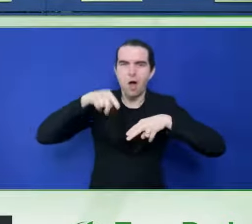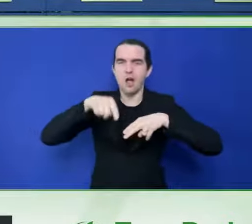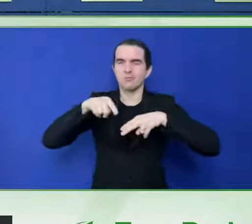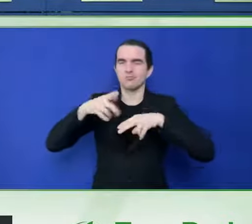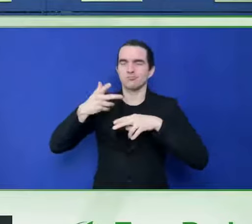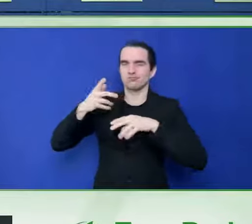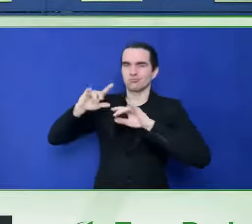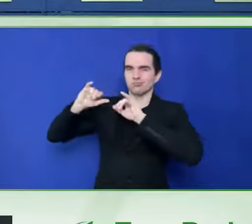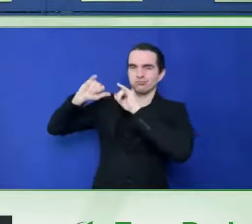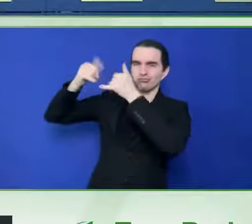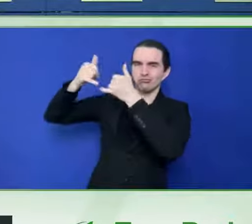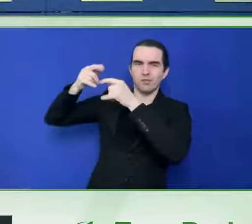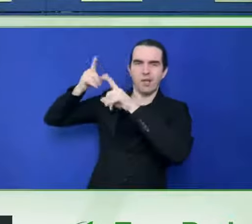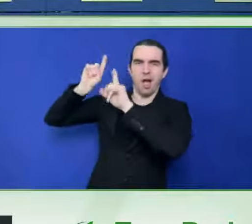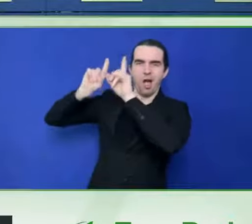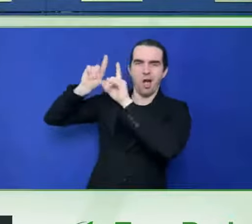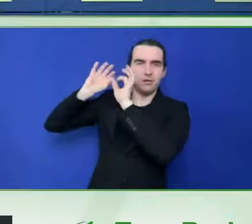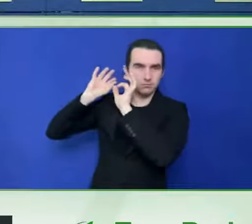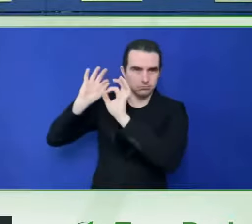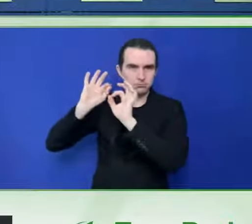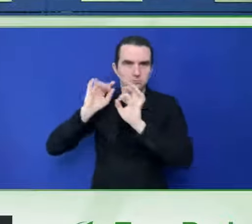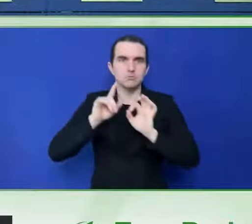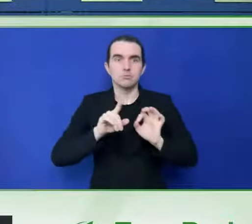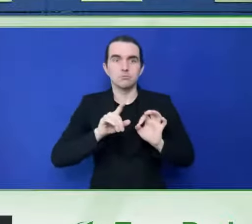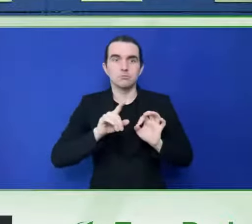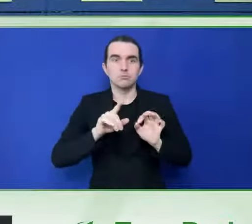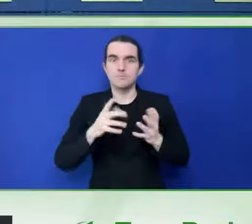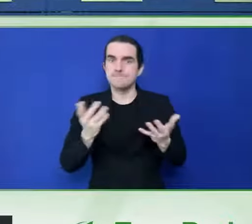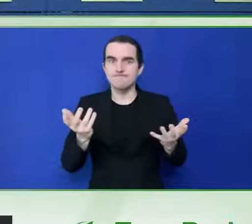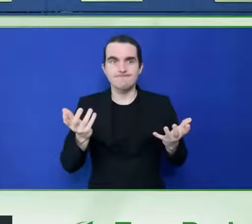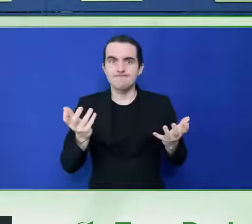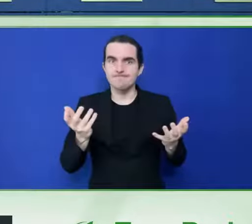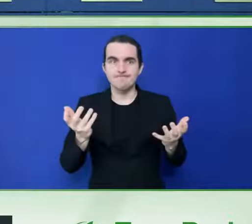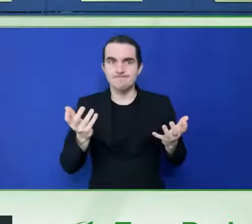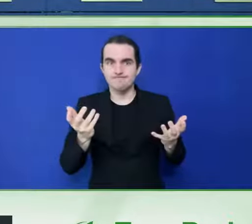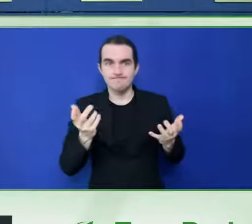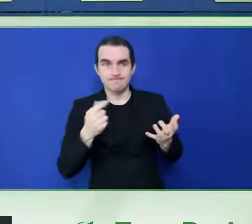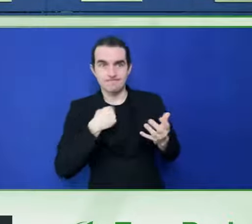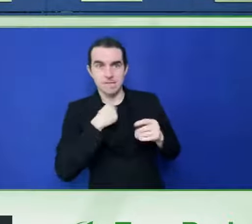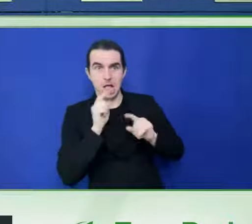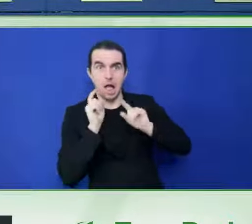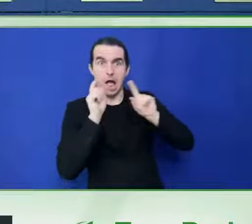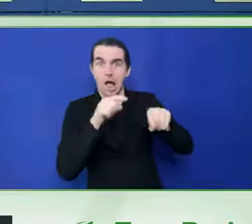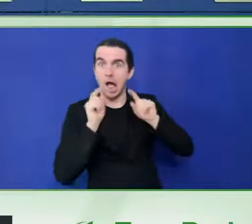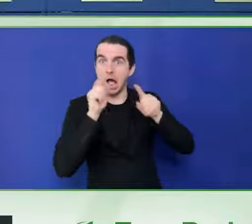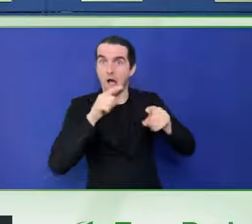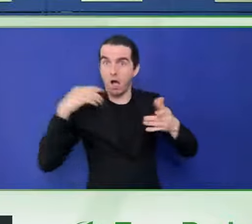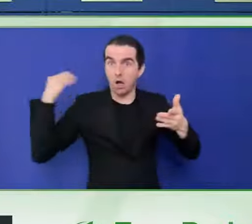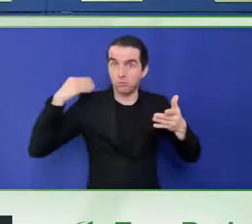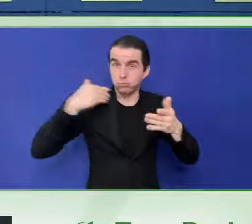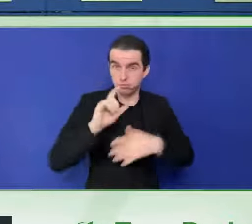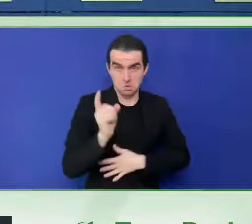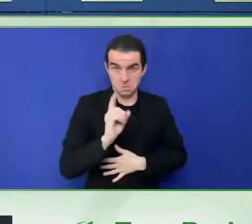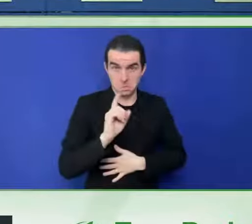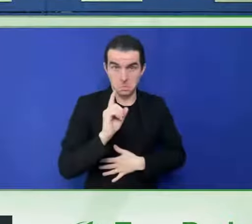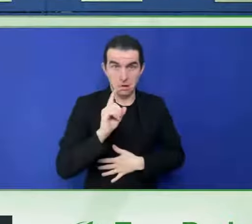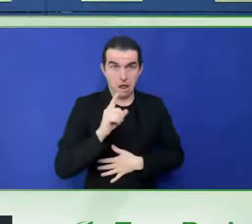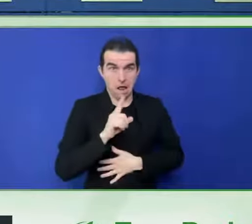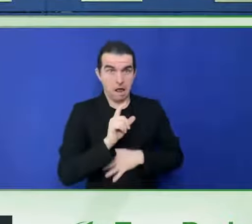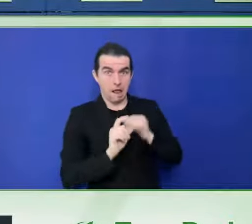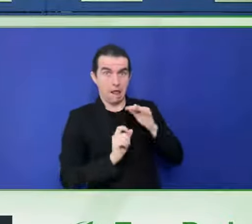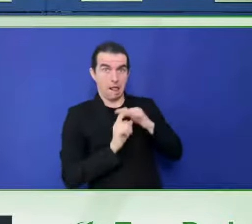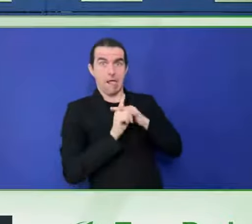had to negotiate the cobbles of Lisbon. We got to the restaurant, and although they said, yeah, it's